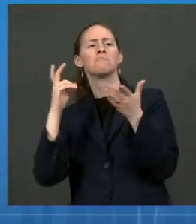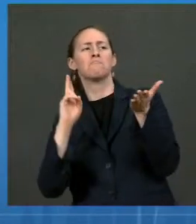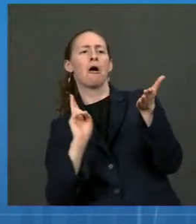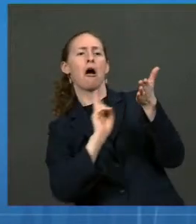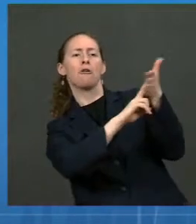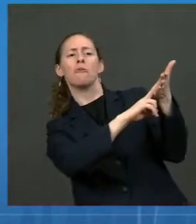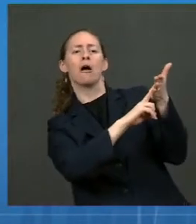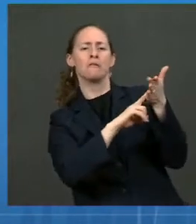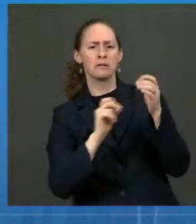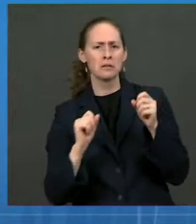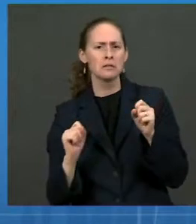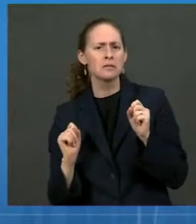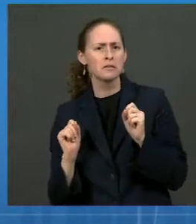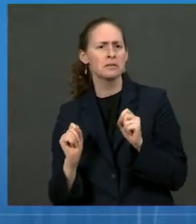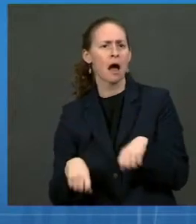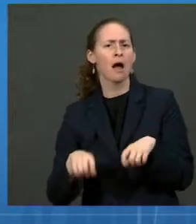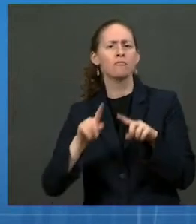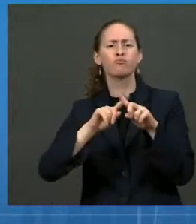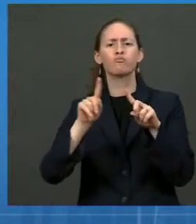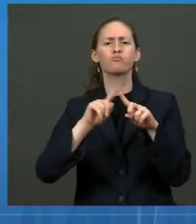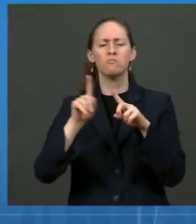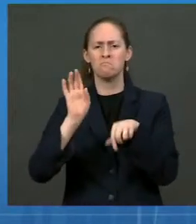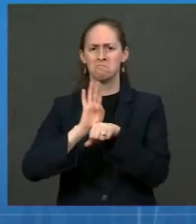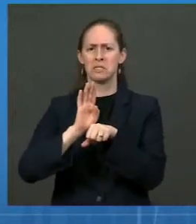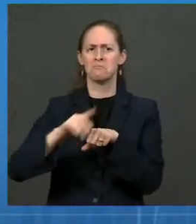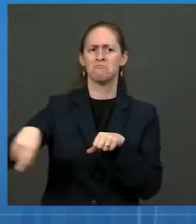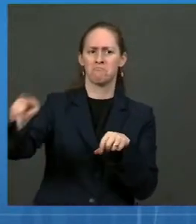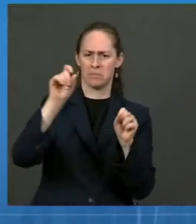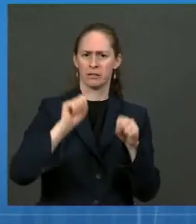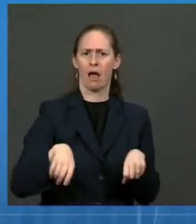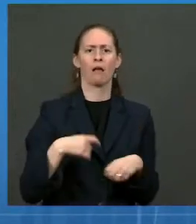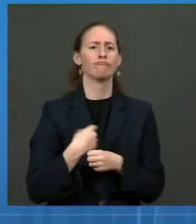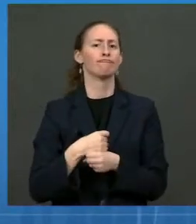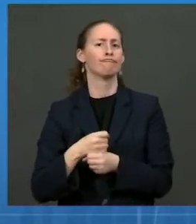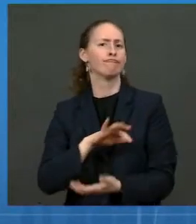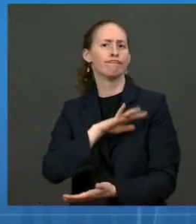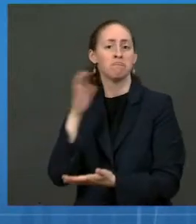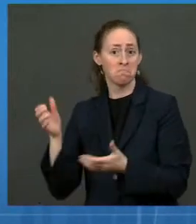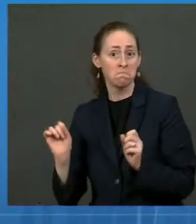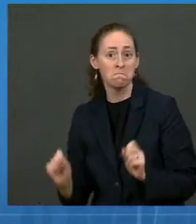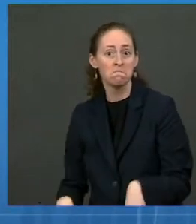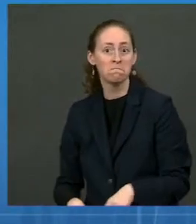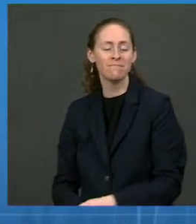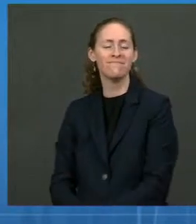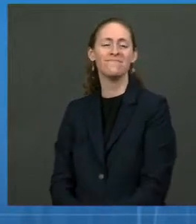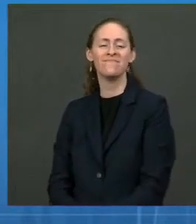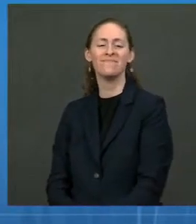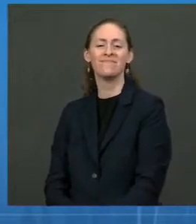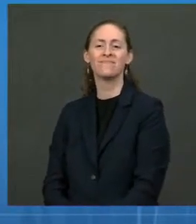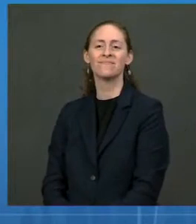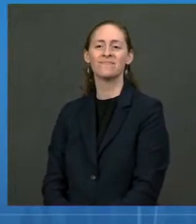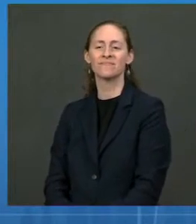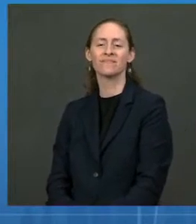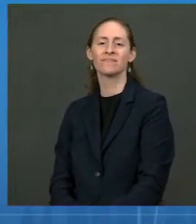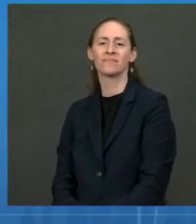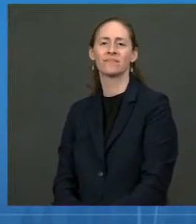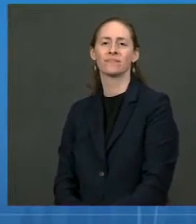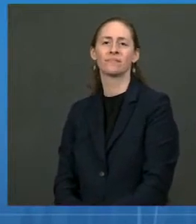companies responding to HHS's request for information. Next question.